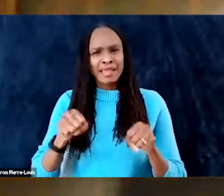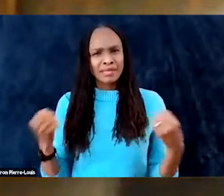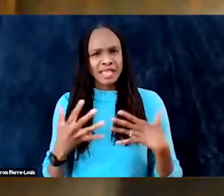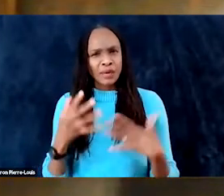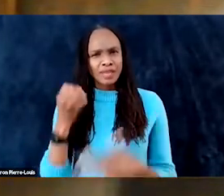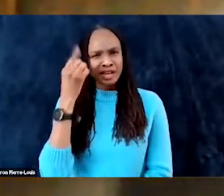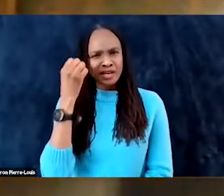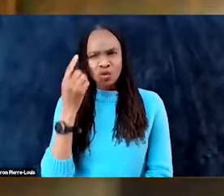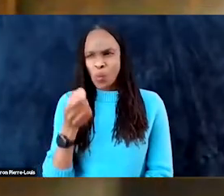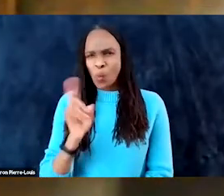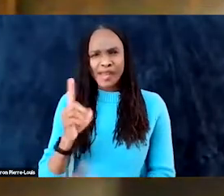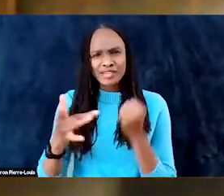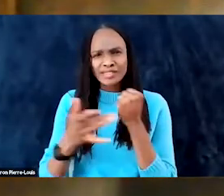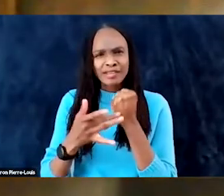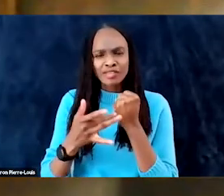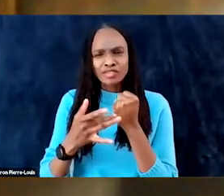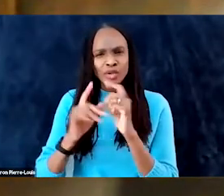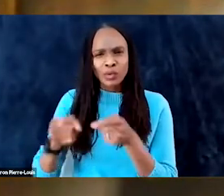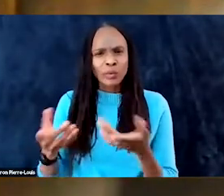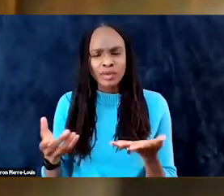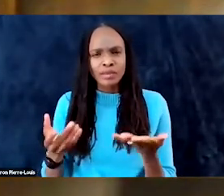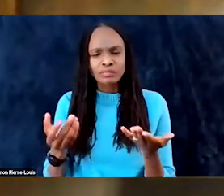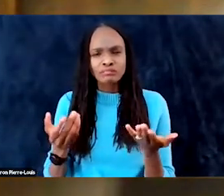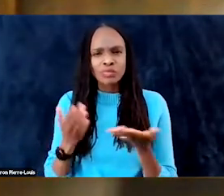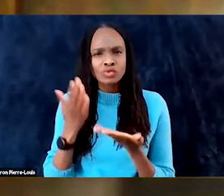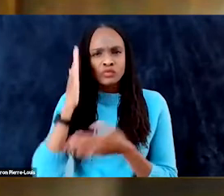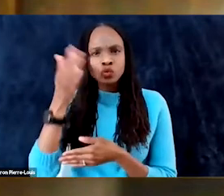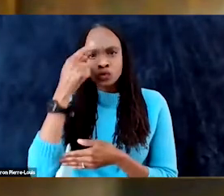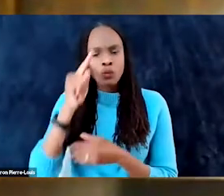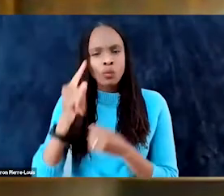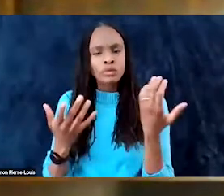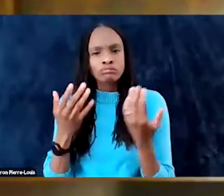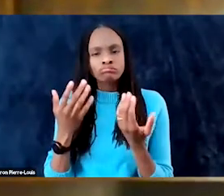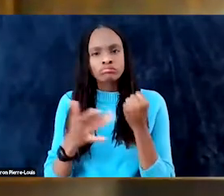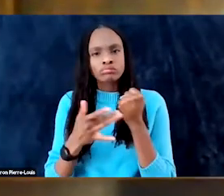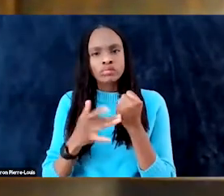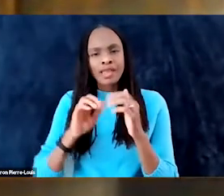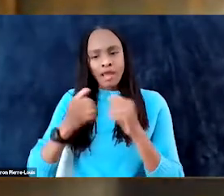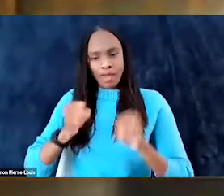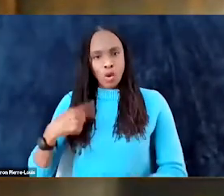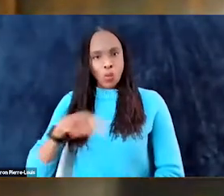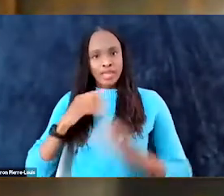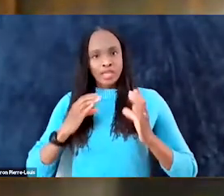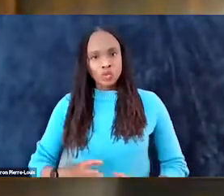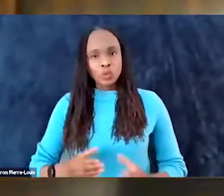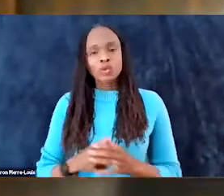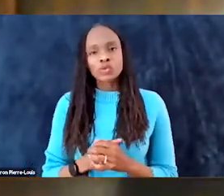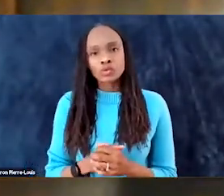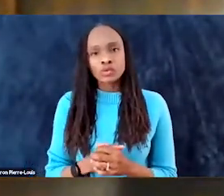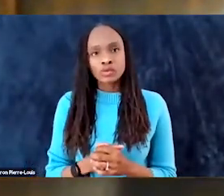where technology is headed, and how we as consumers